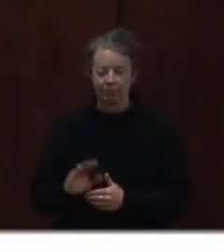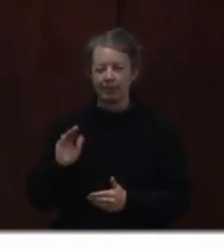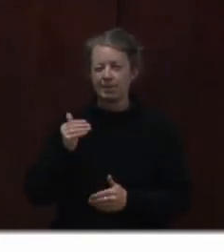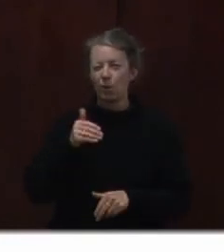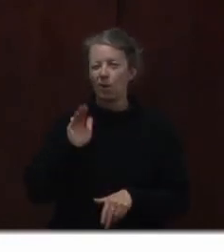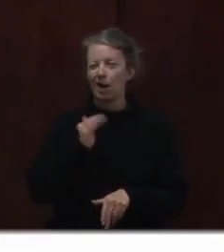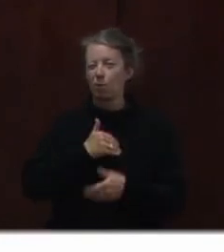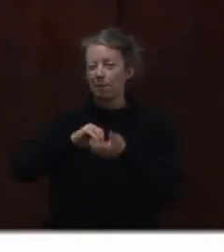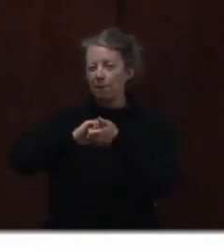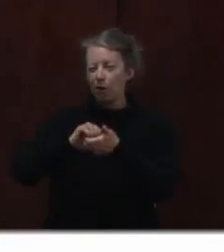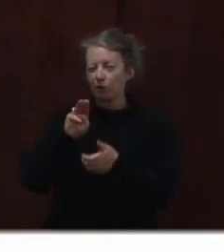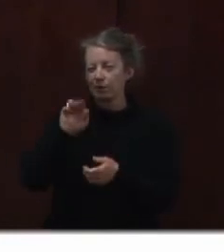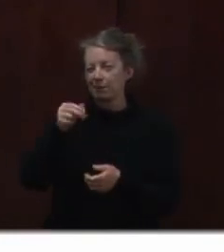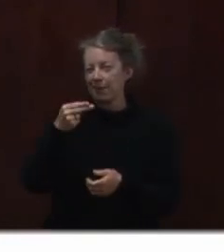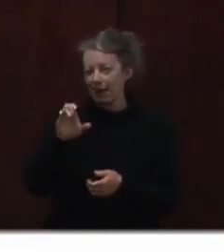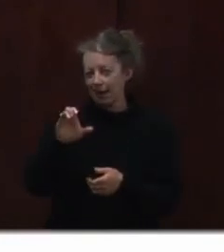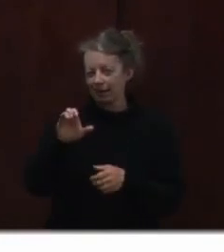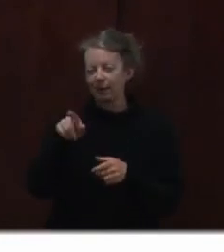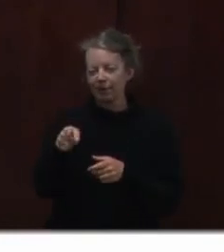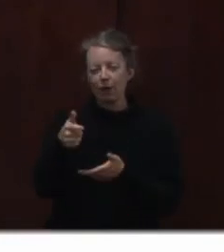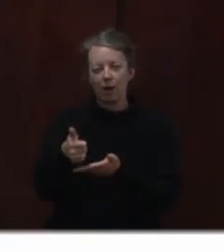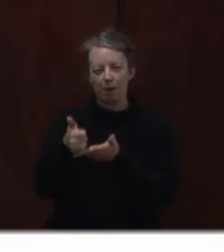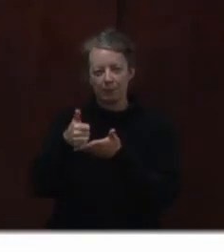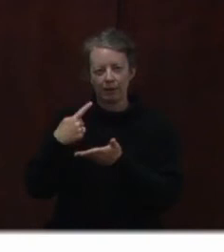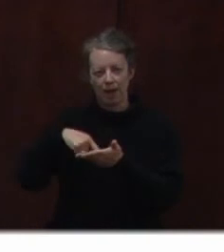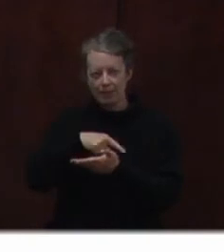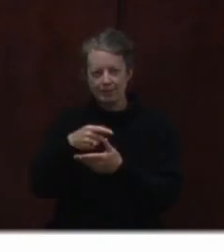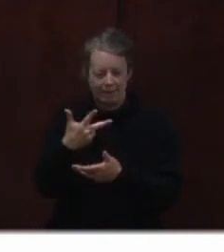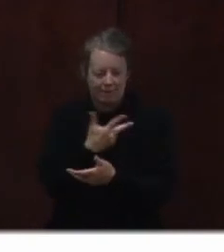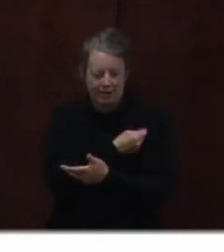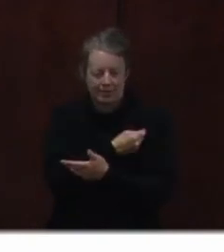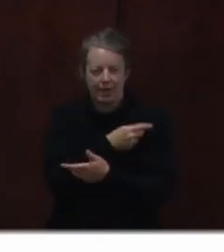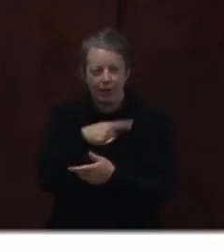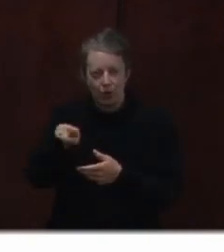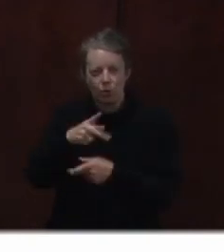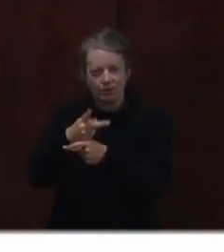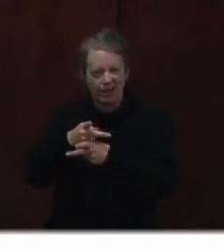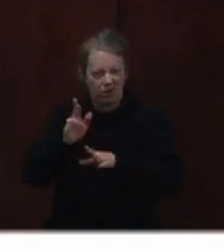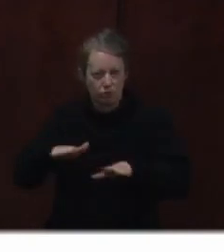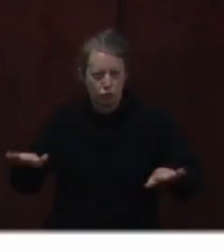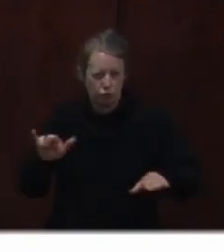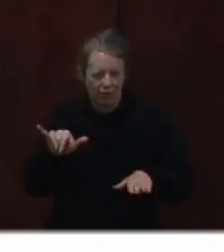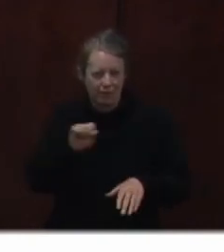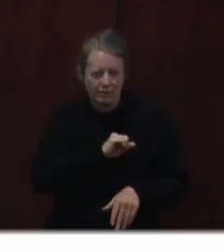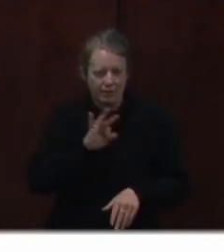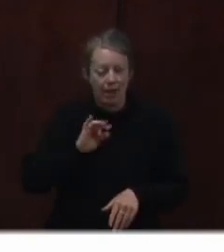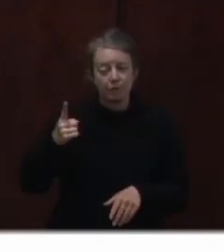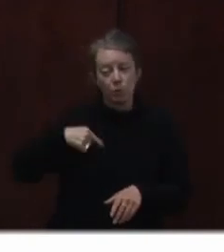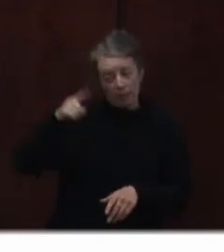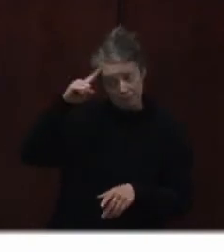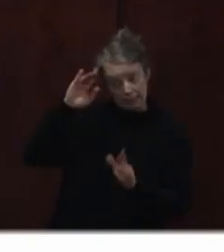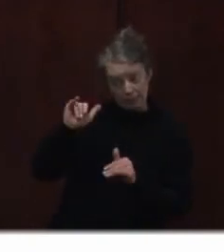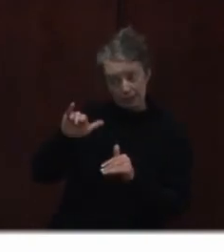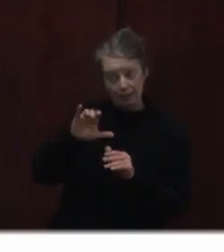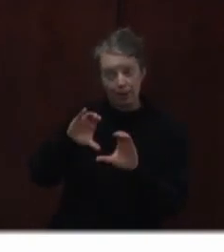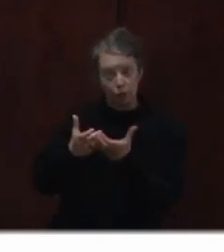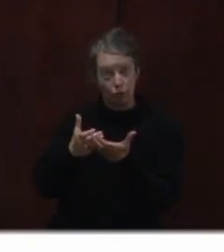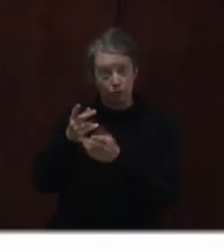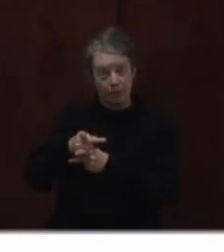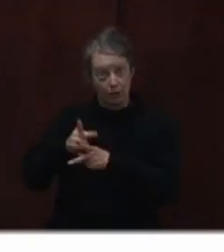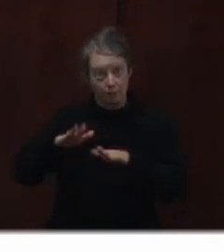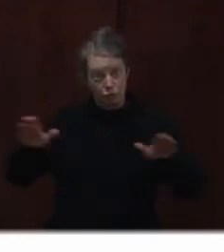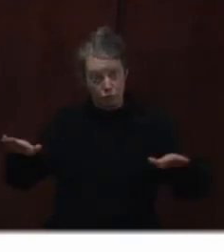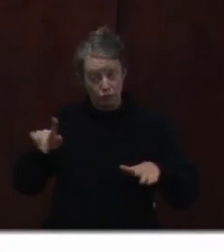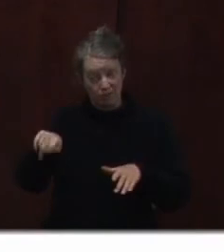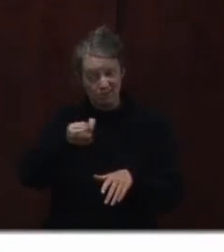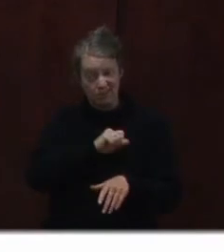at Mayhec are assisting with vaccinating the child care staff. We anticipated that group to be as much as 1,100,